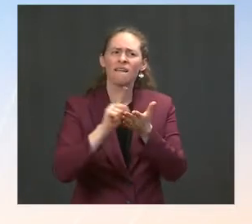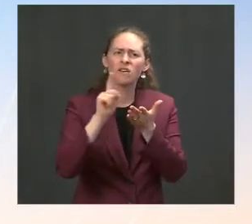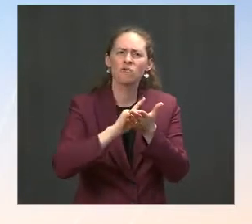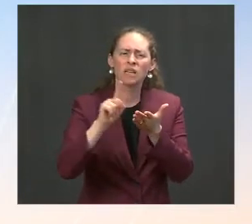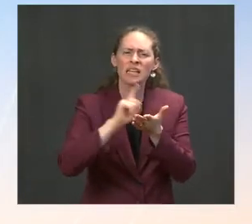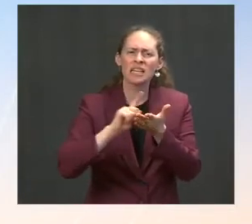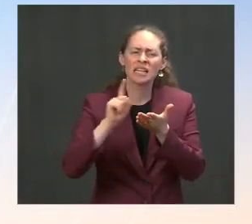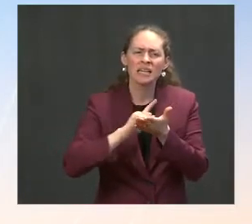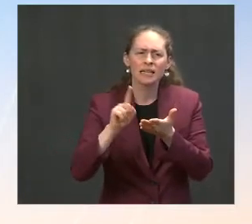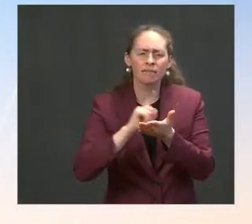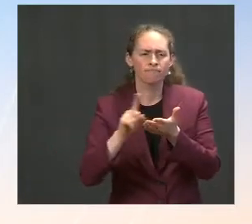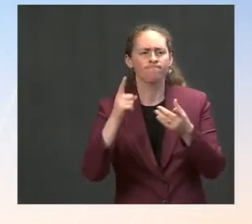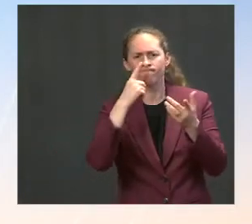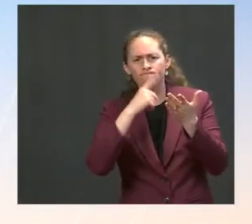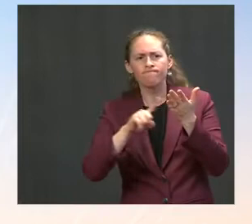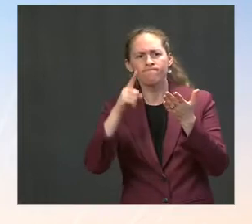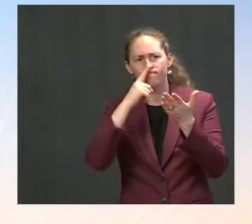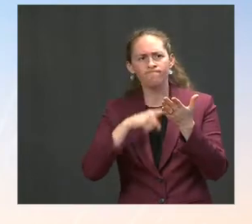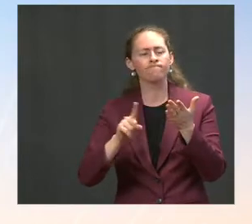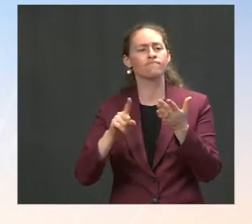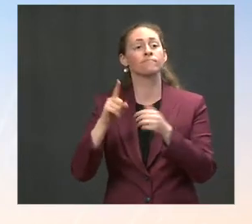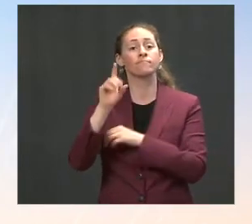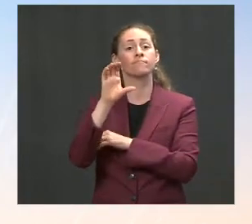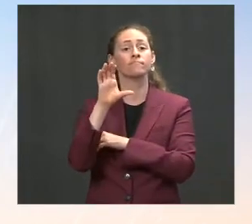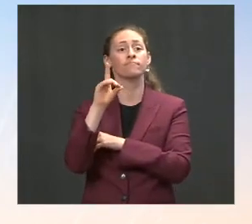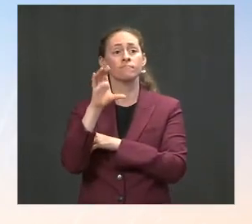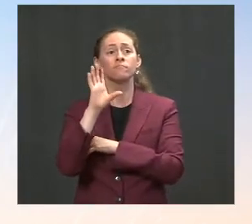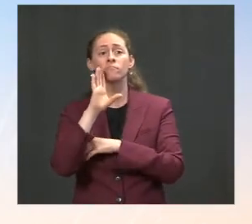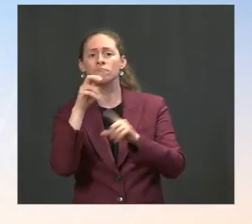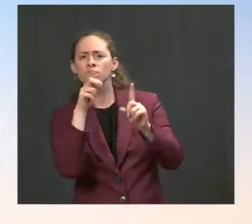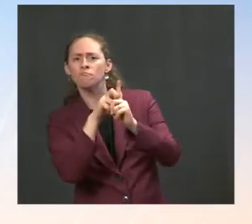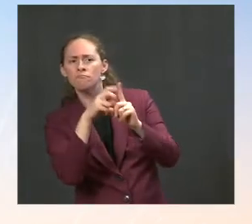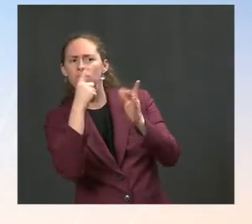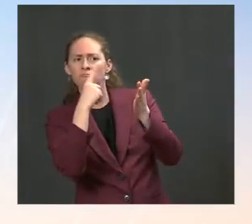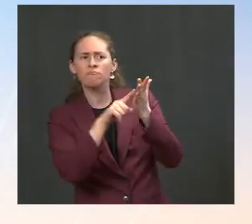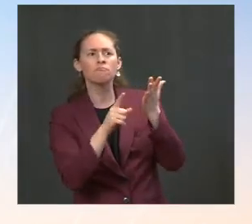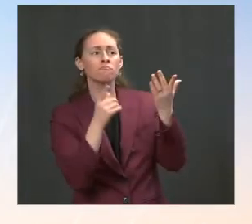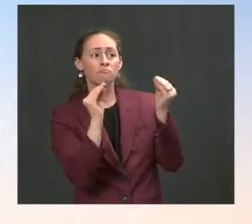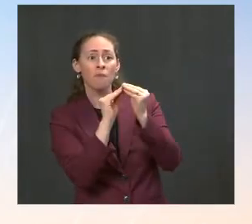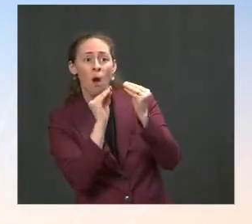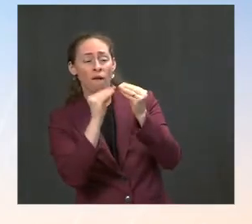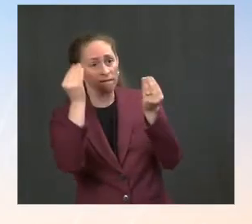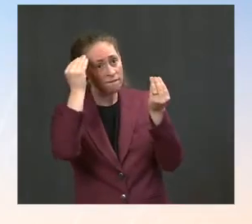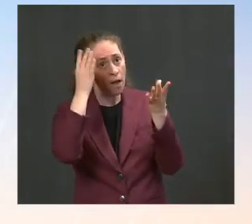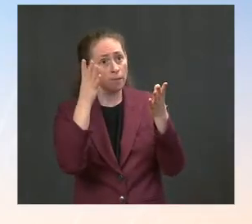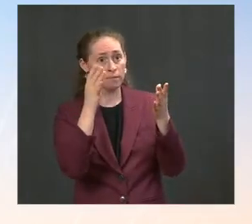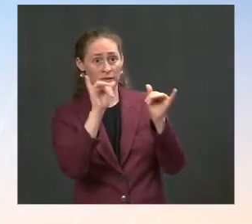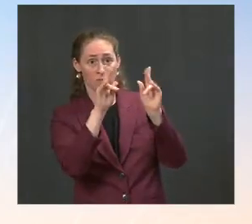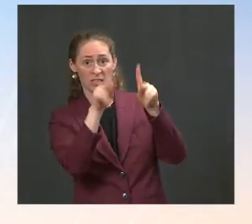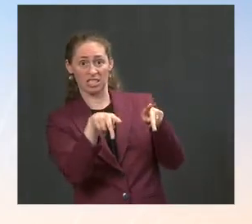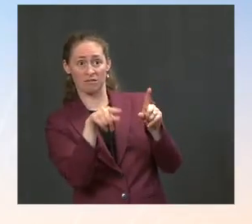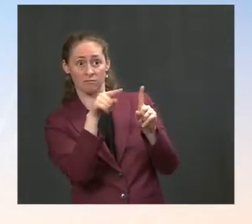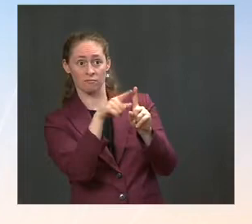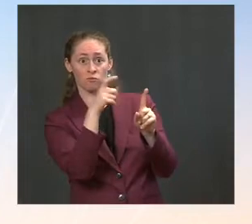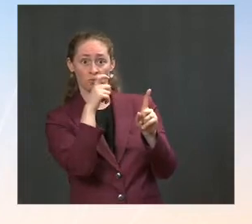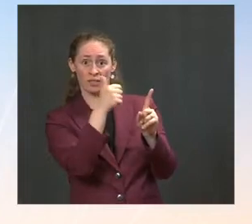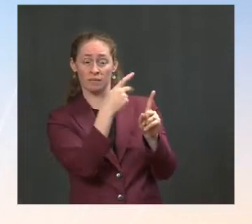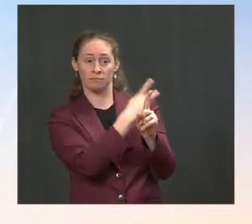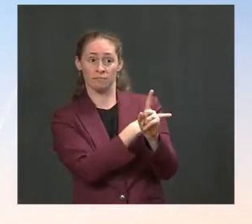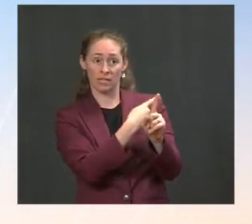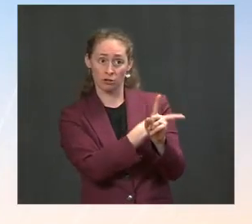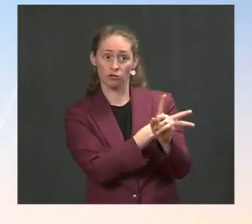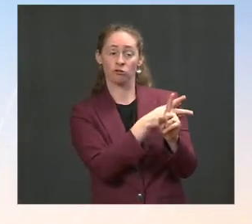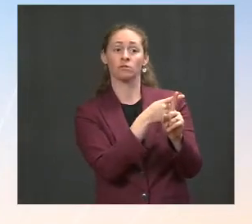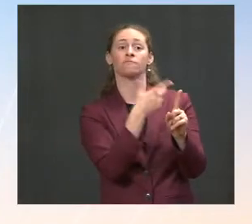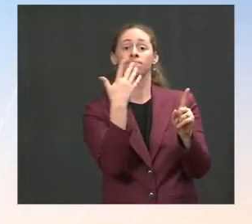passive surveillance, which is where hospitals provide CDC with data when they identify someone who is hospitalized but has been vaccinated. So